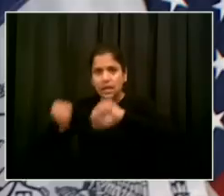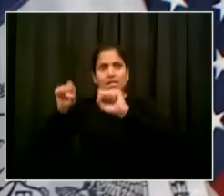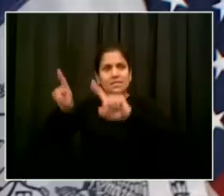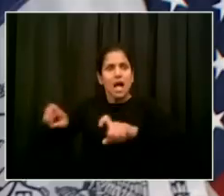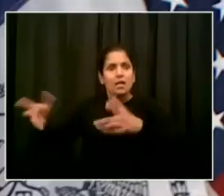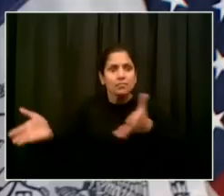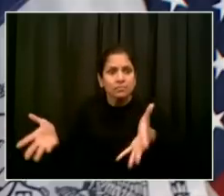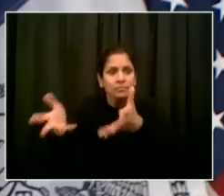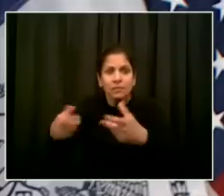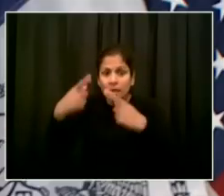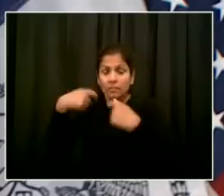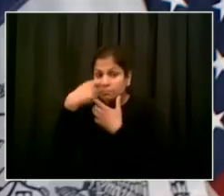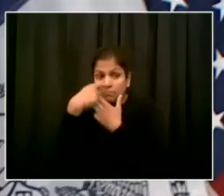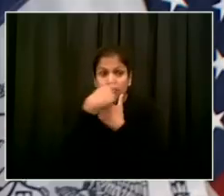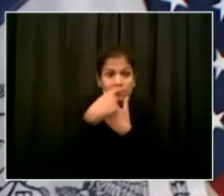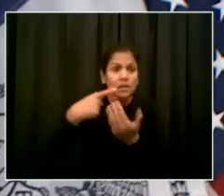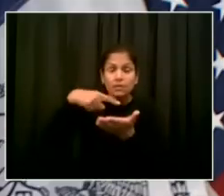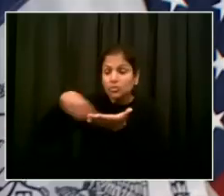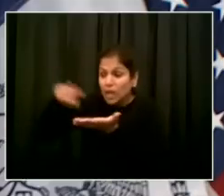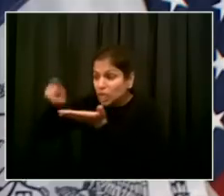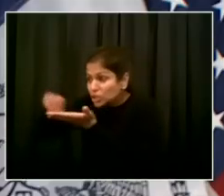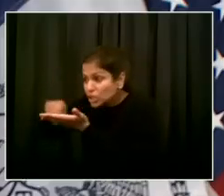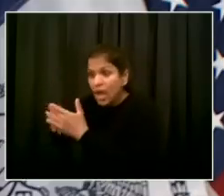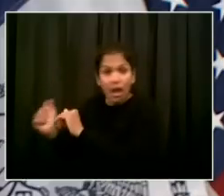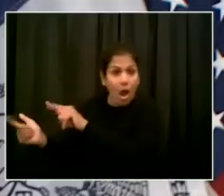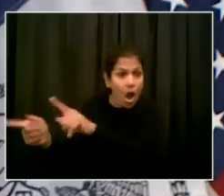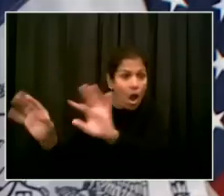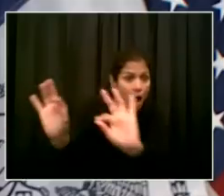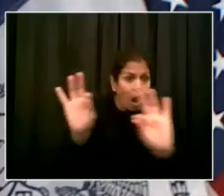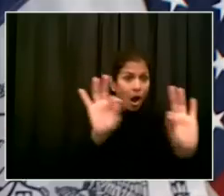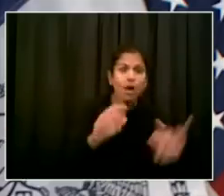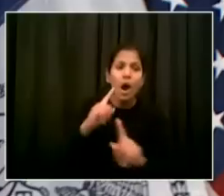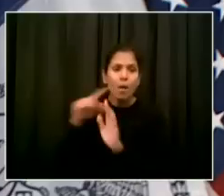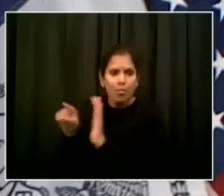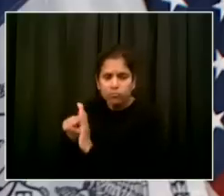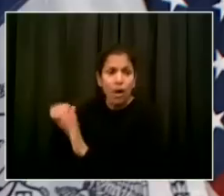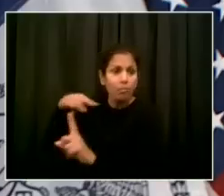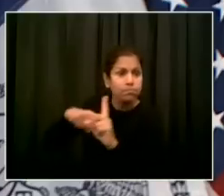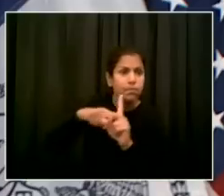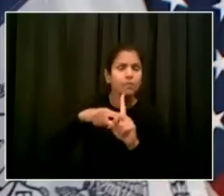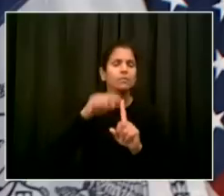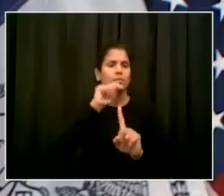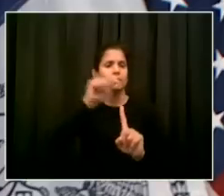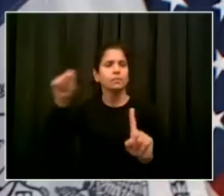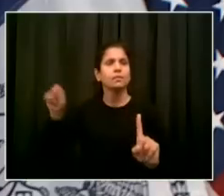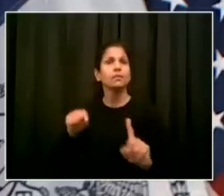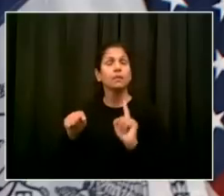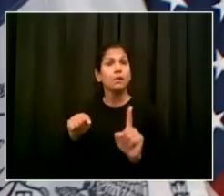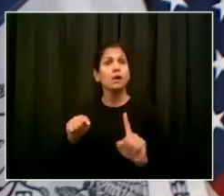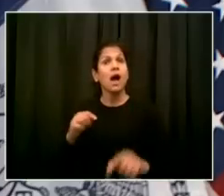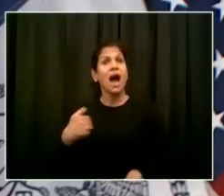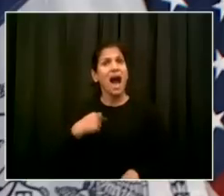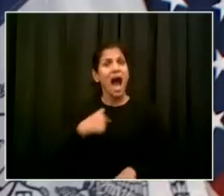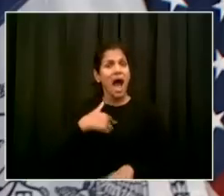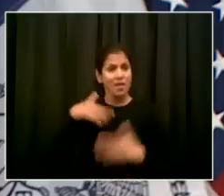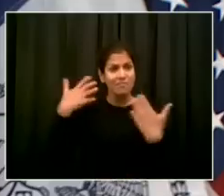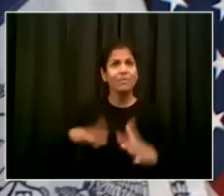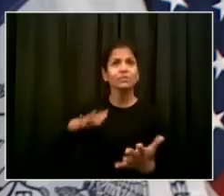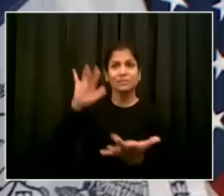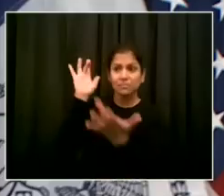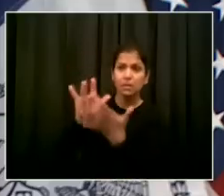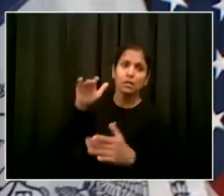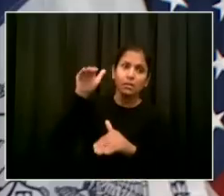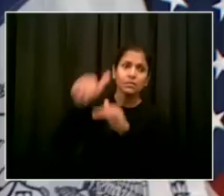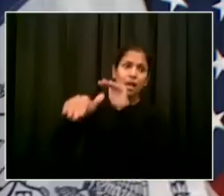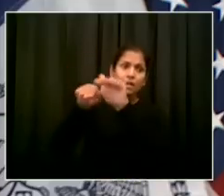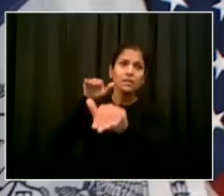We have deeply engaged community leaders. I know Dr. Katz is not with us now, but he has led the way in conversations with so